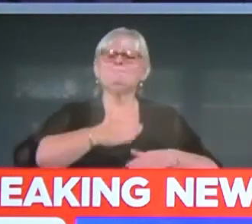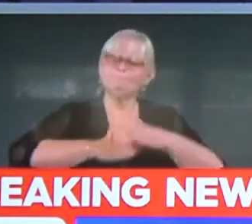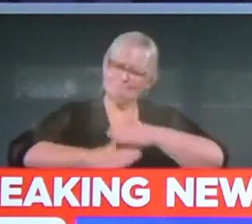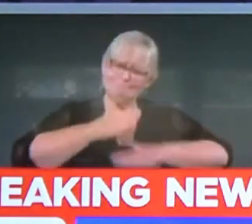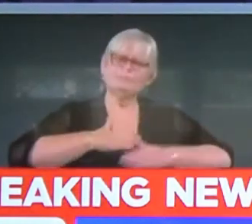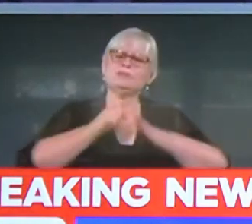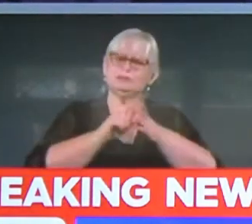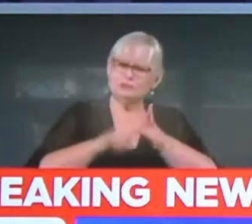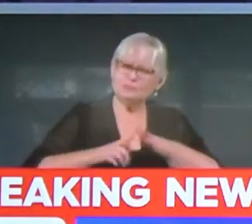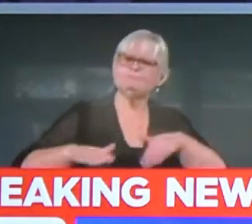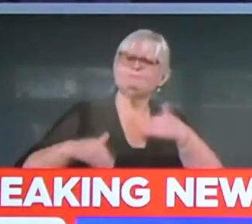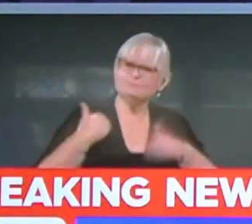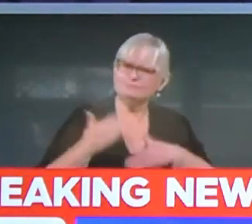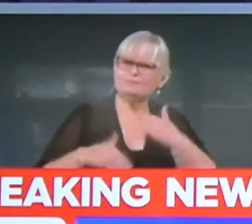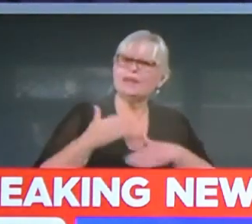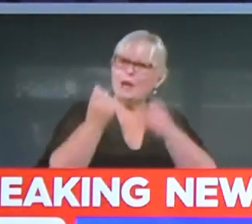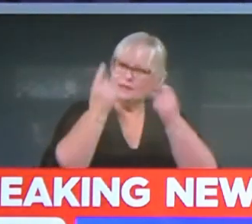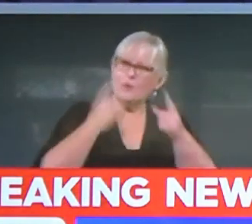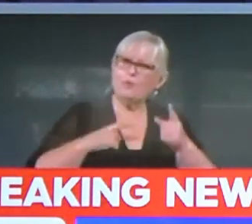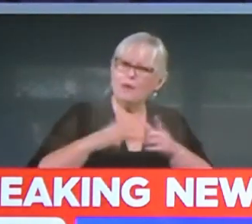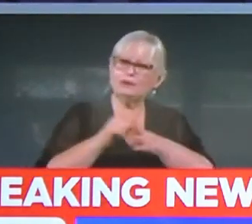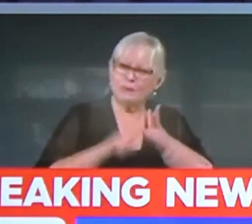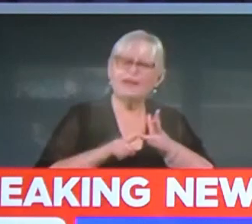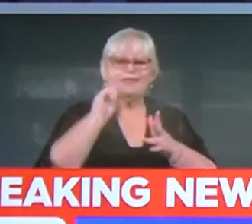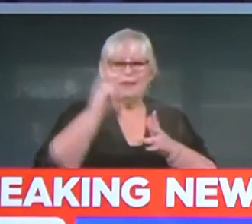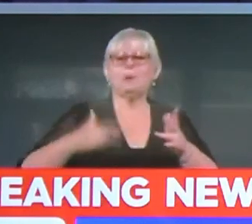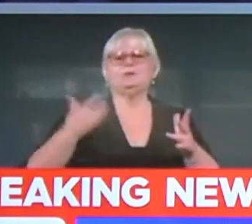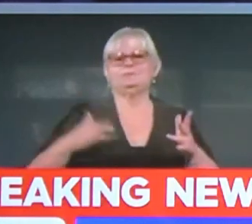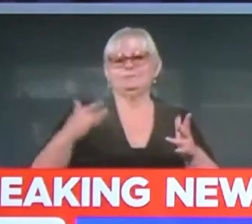and we do it patiently and understandingly, then we will get through this. Thank you very much.